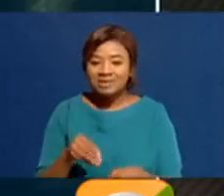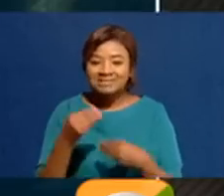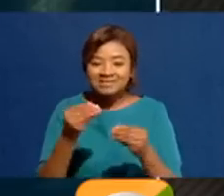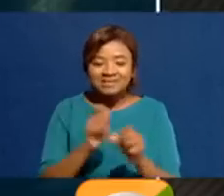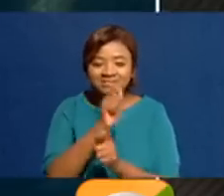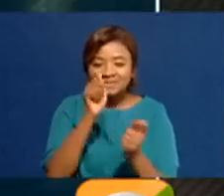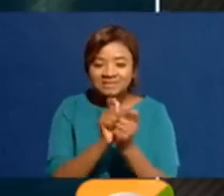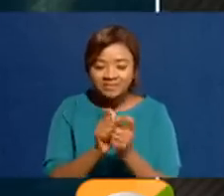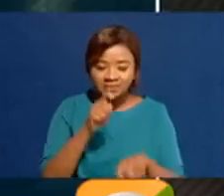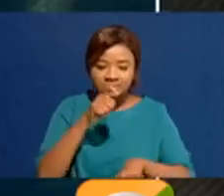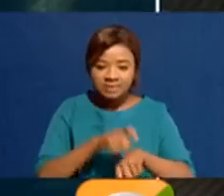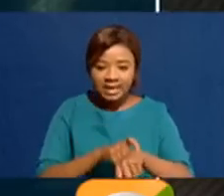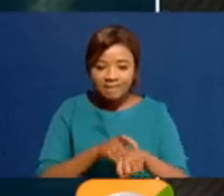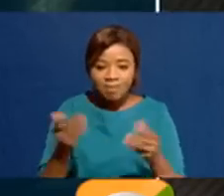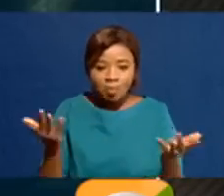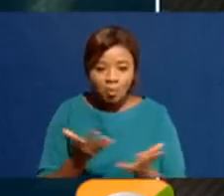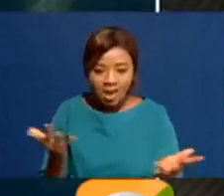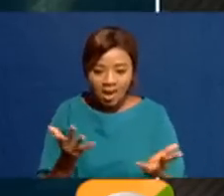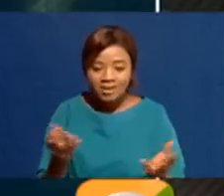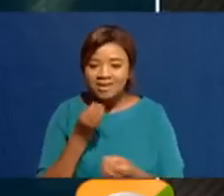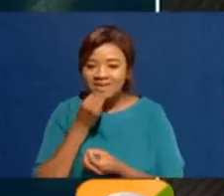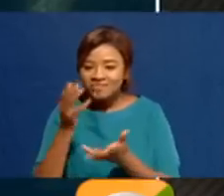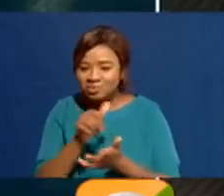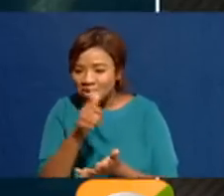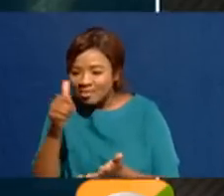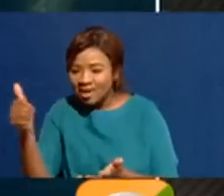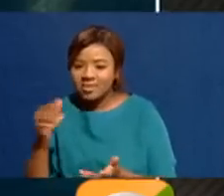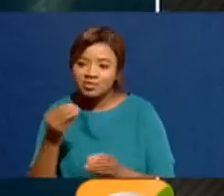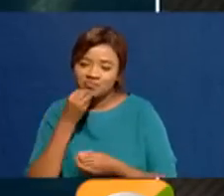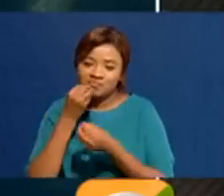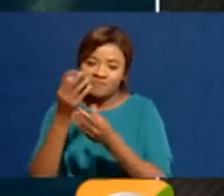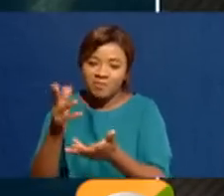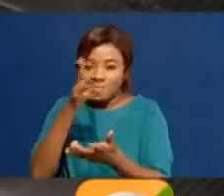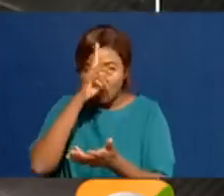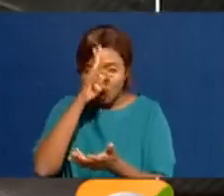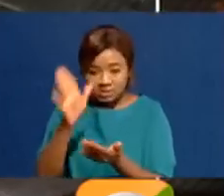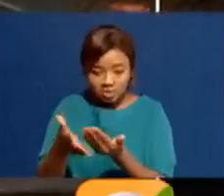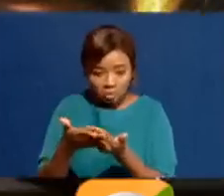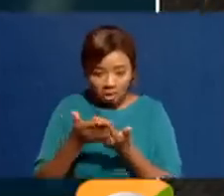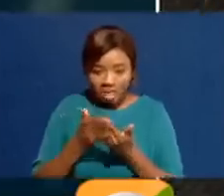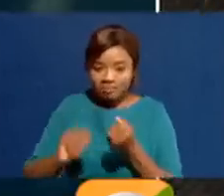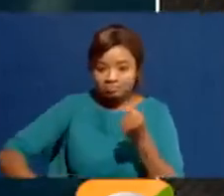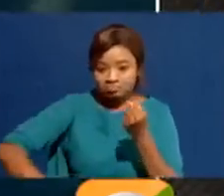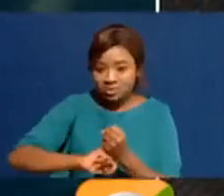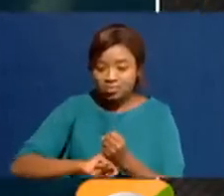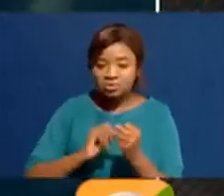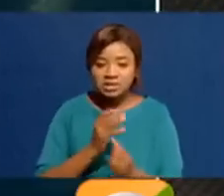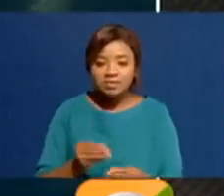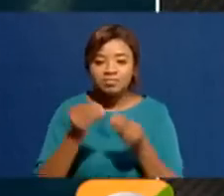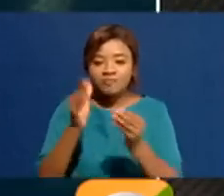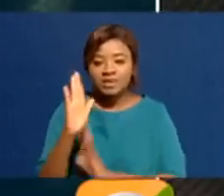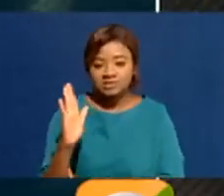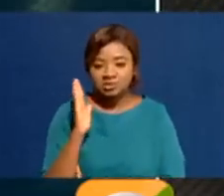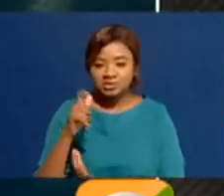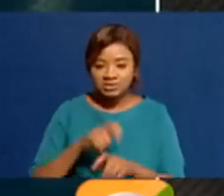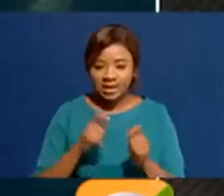hours, routes and other relevant information to assist law enforcement agencies, to escort them and provide them with security.